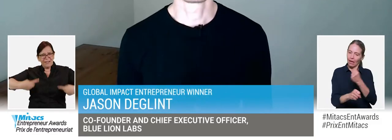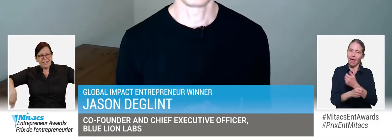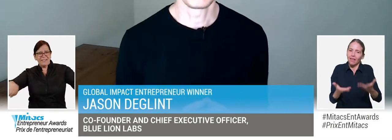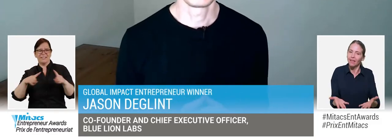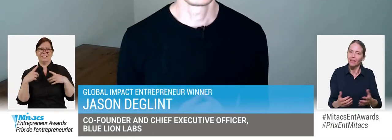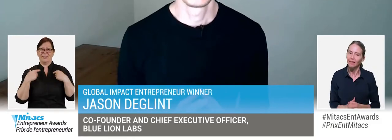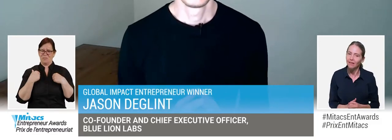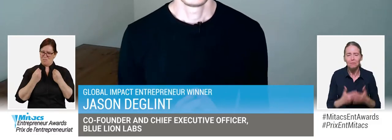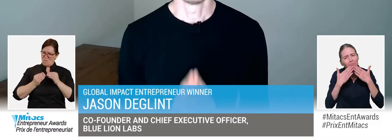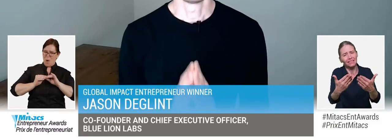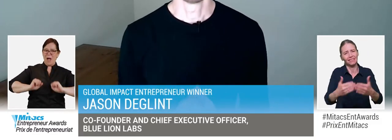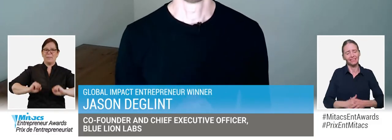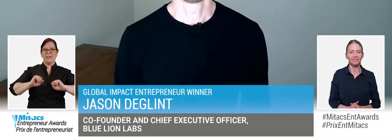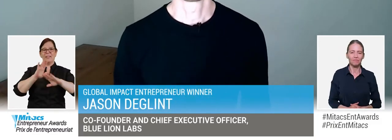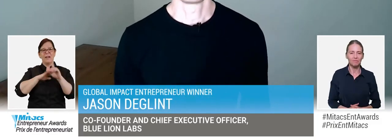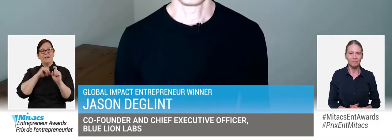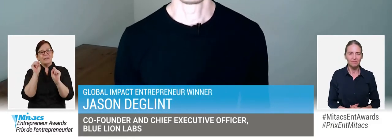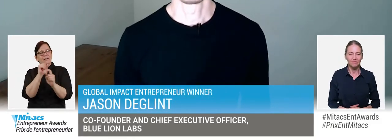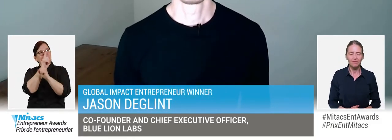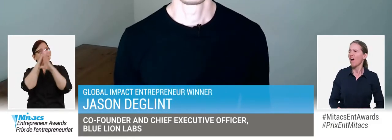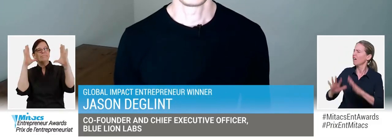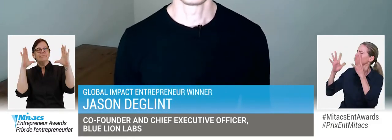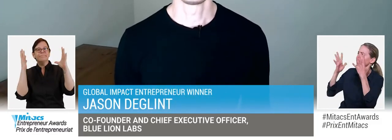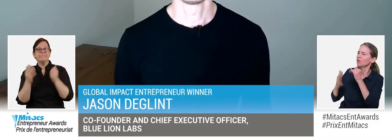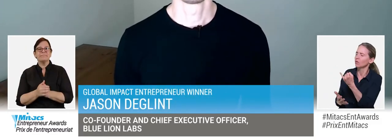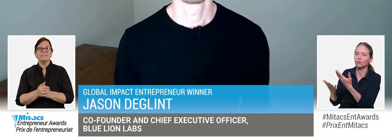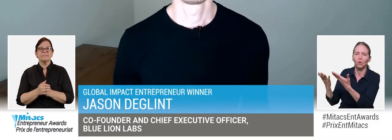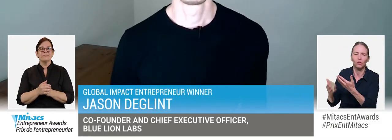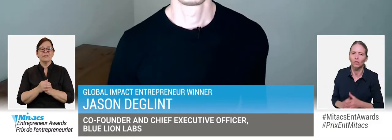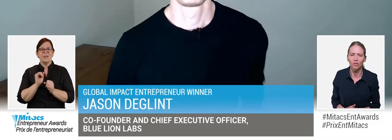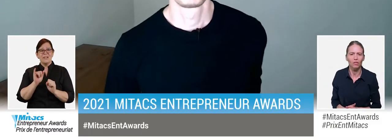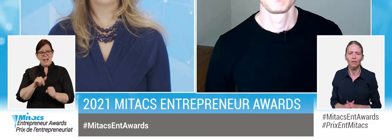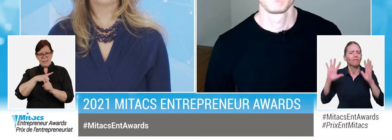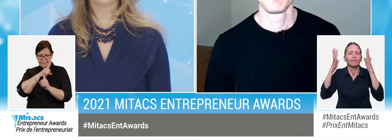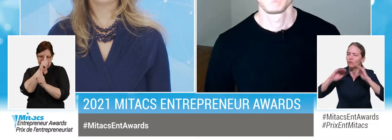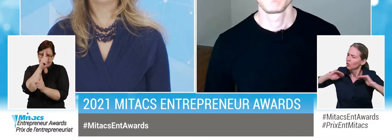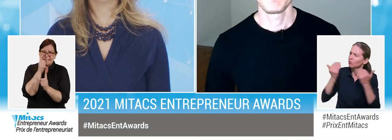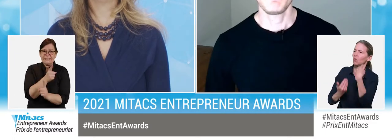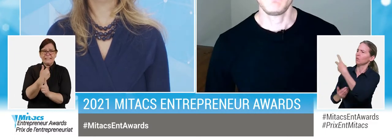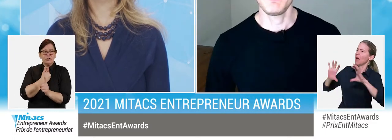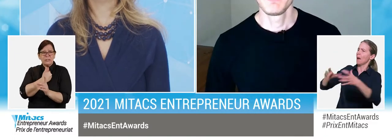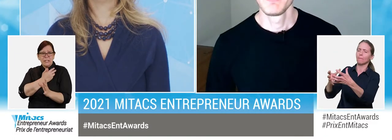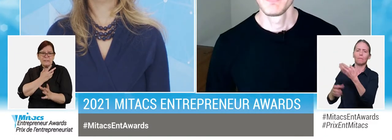having the support of others, amazing things can happen. Thank you.